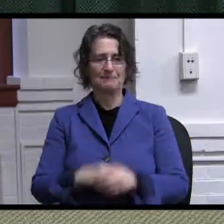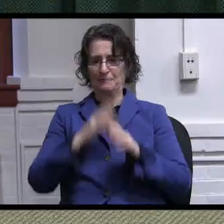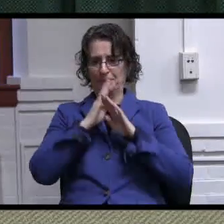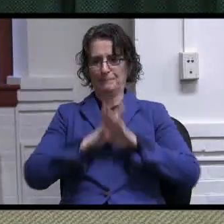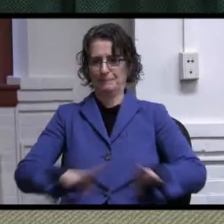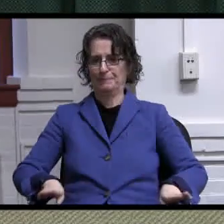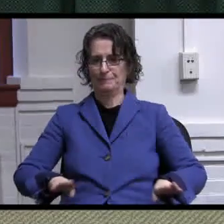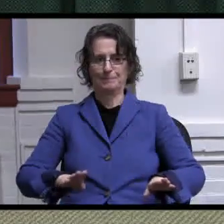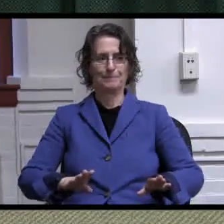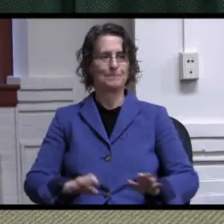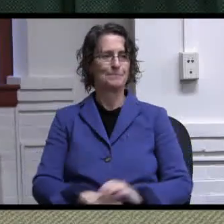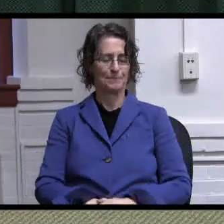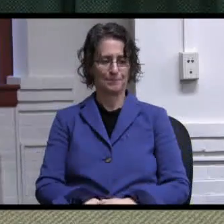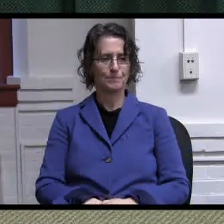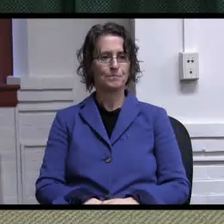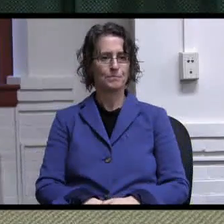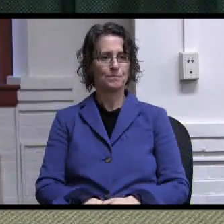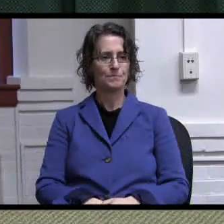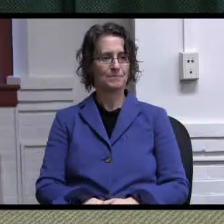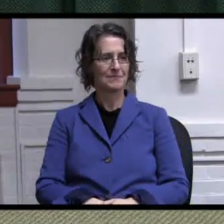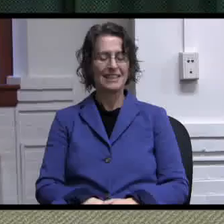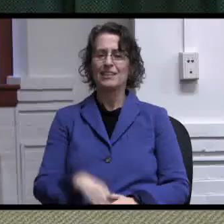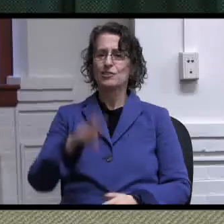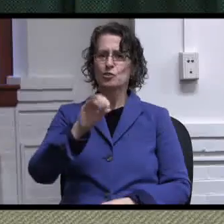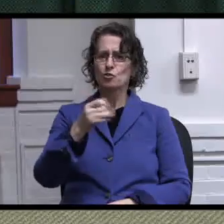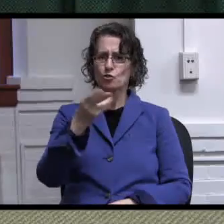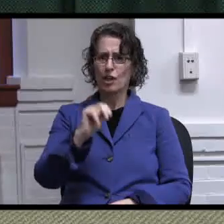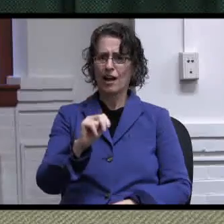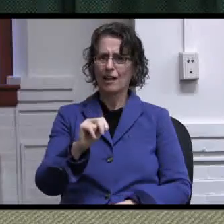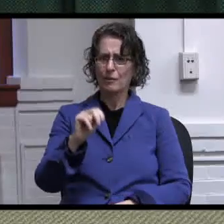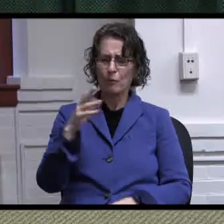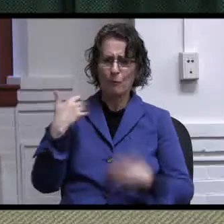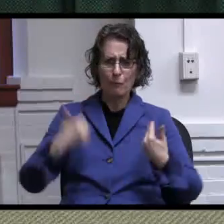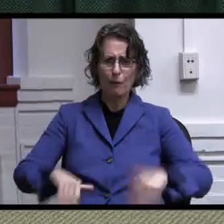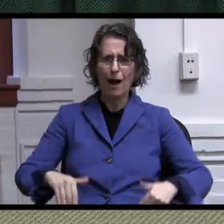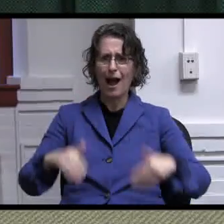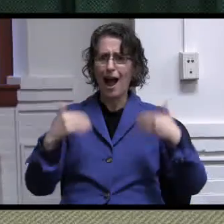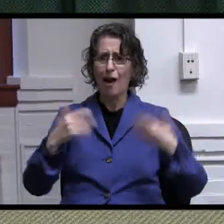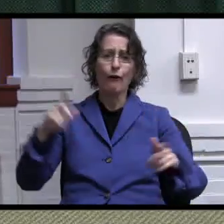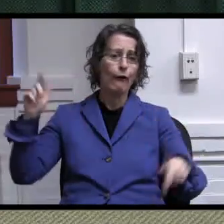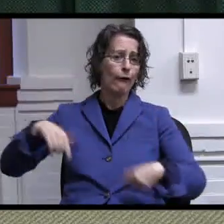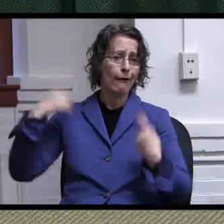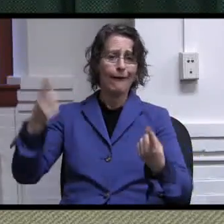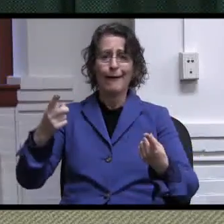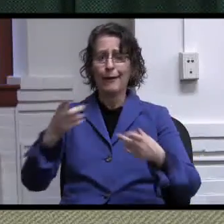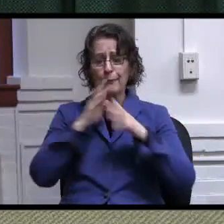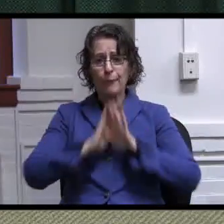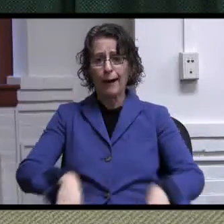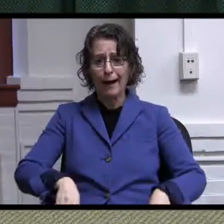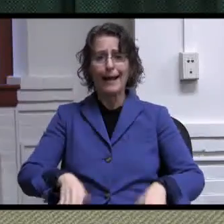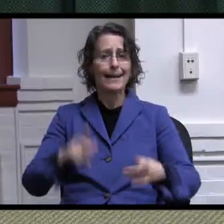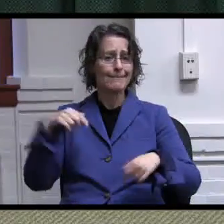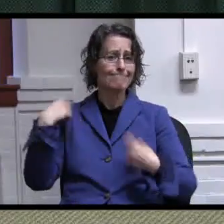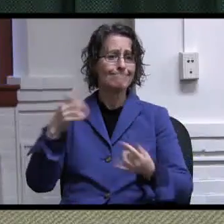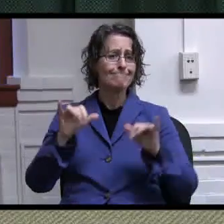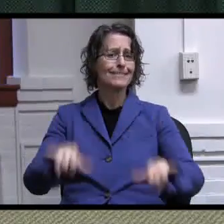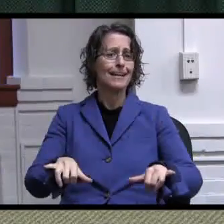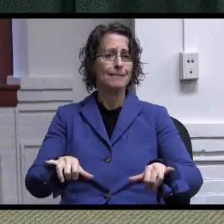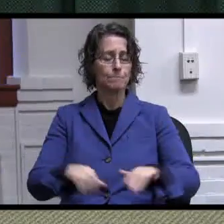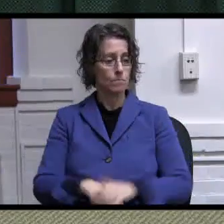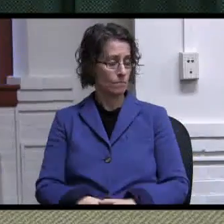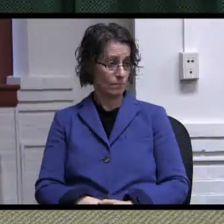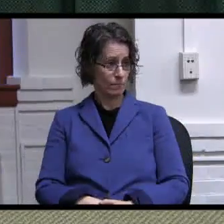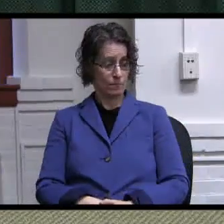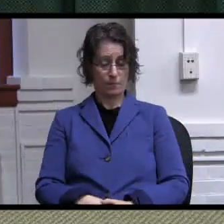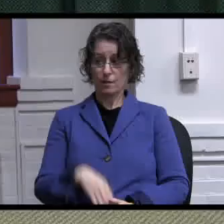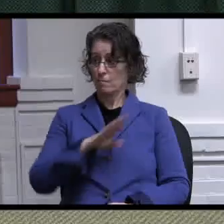No? All right. Wow, meetings haven't changed at all, have they? All right, well, I don't know if anyone